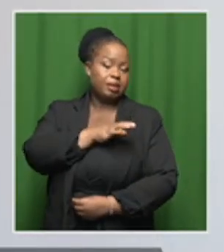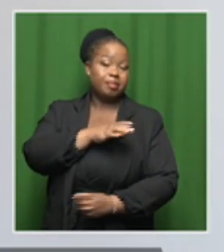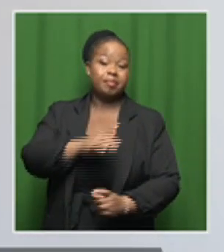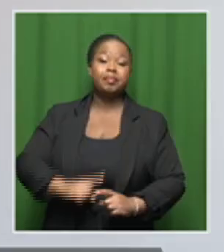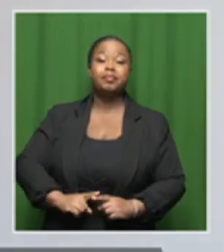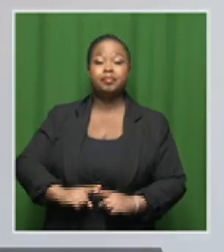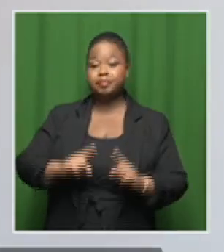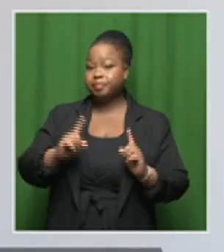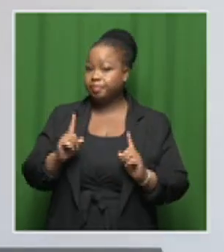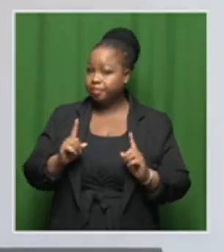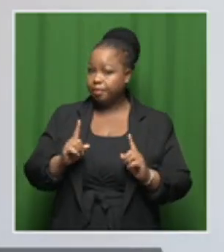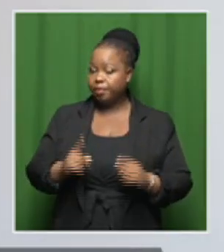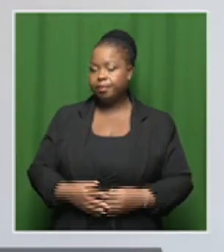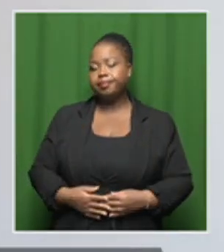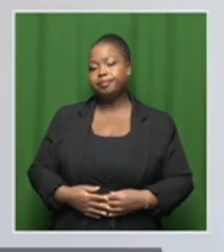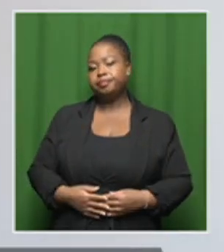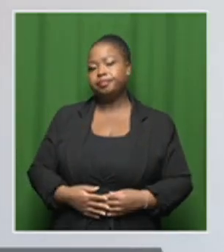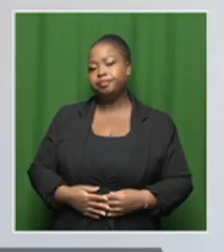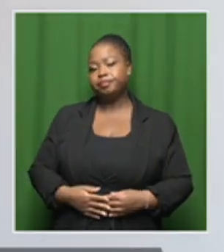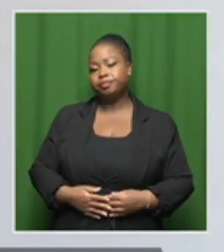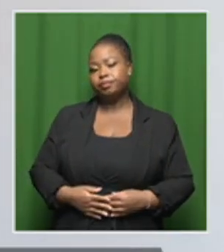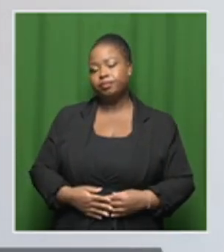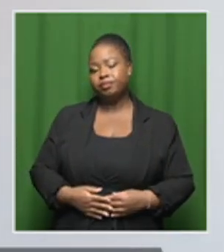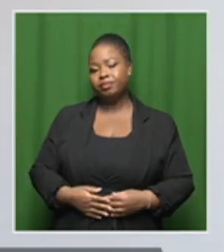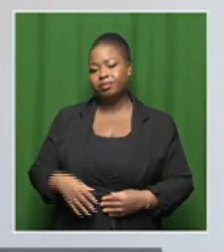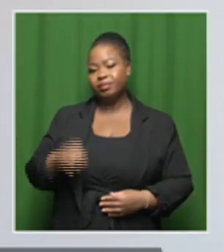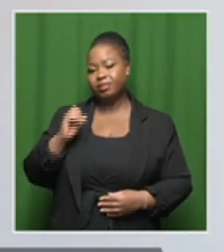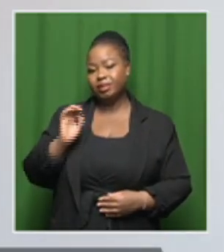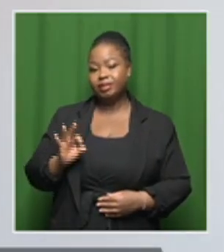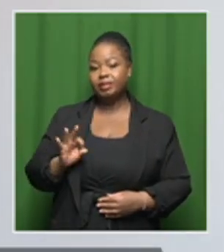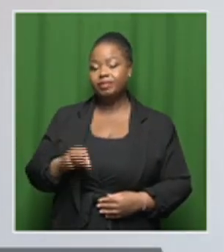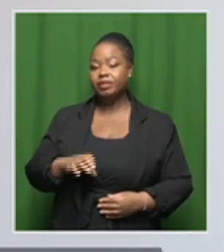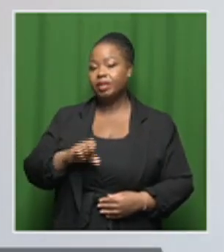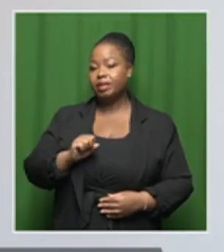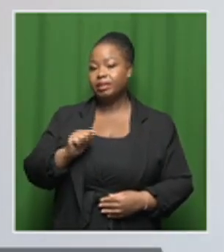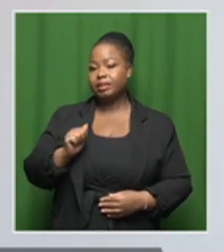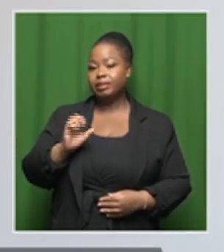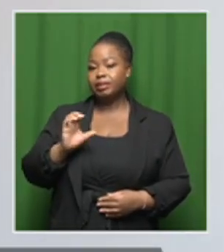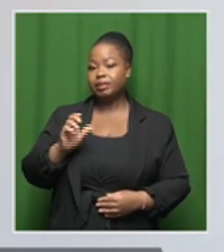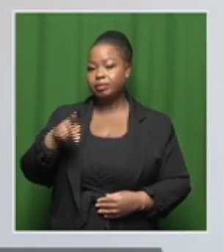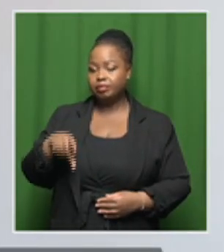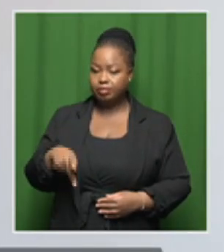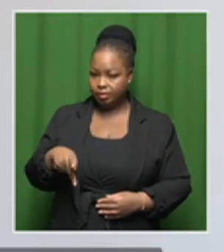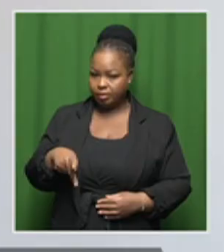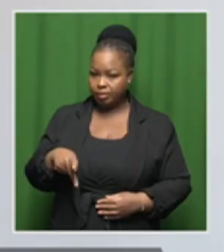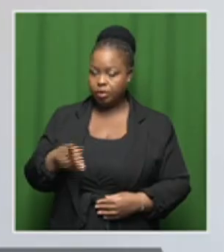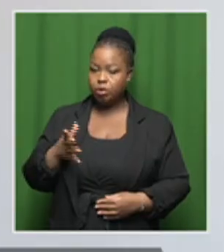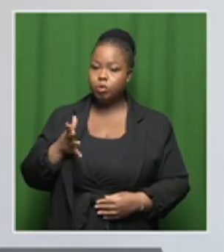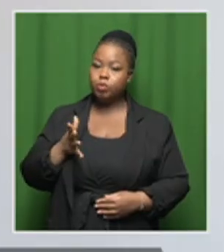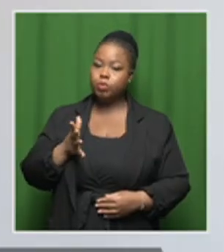But much more, in order for the SACP